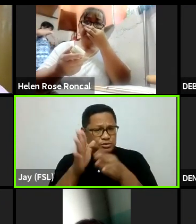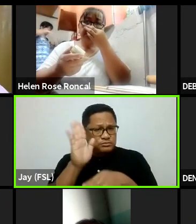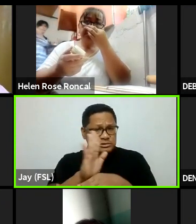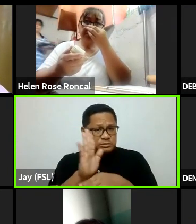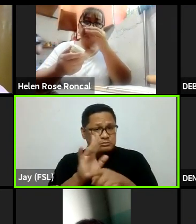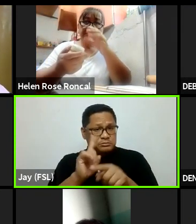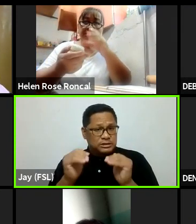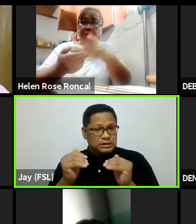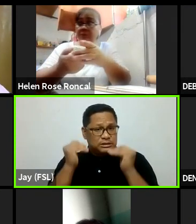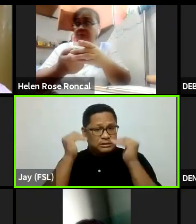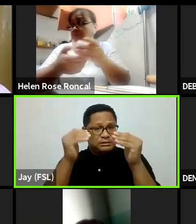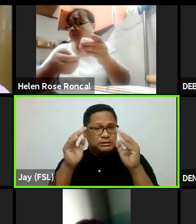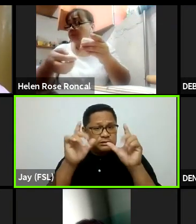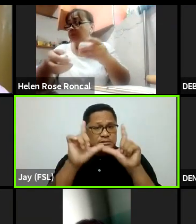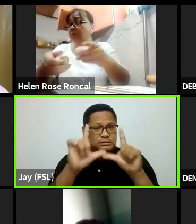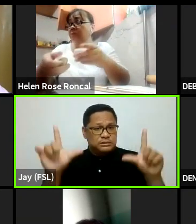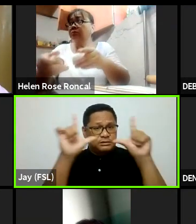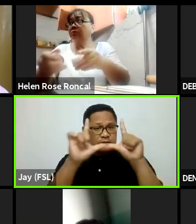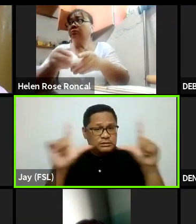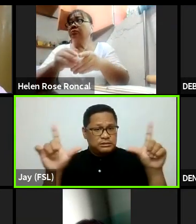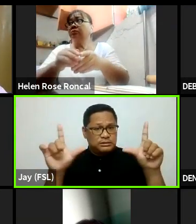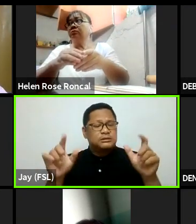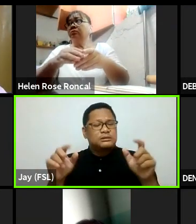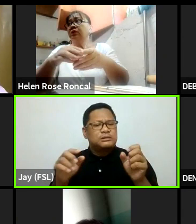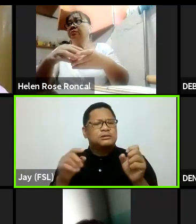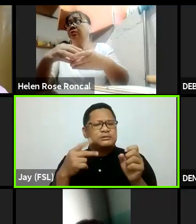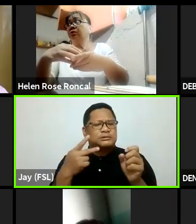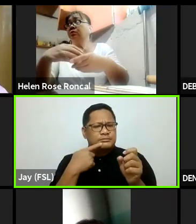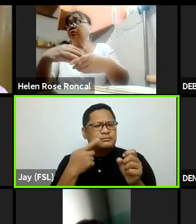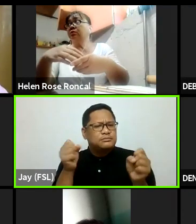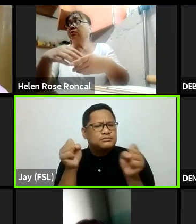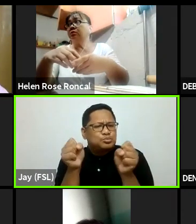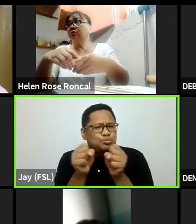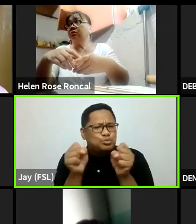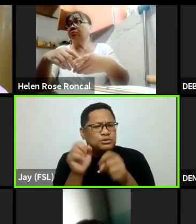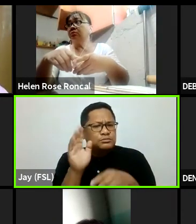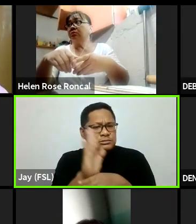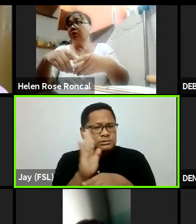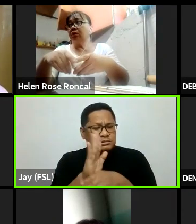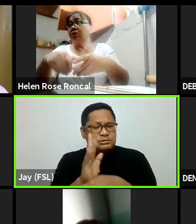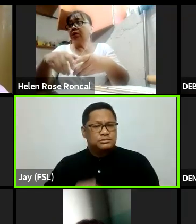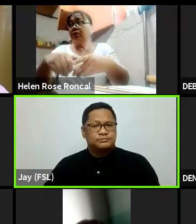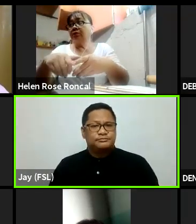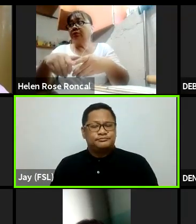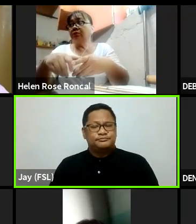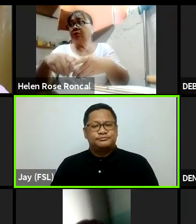the next level is the small business. Small business,